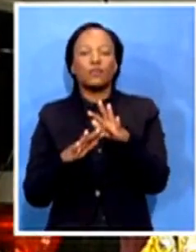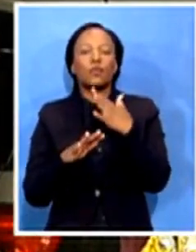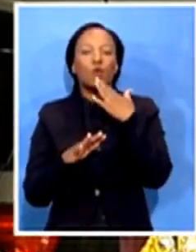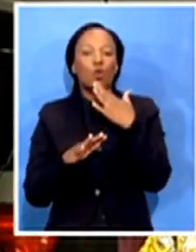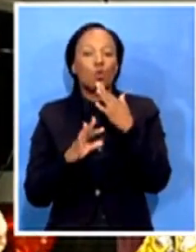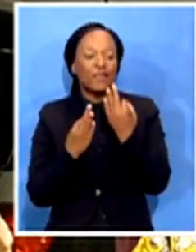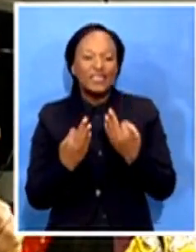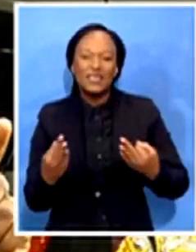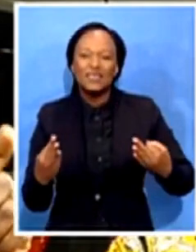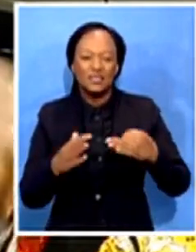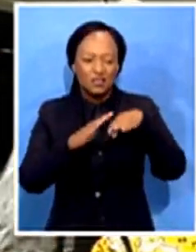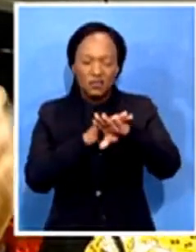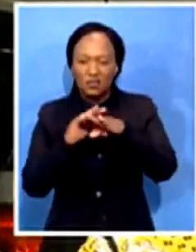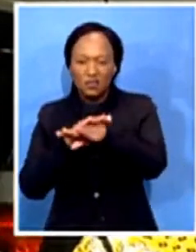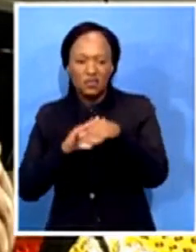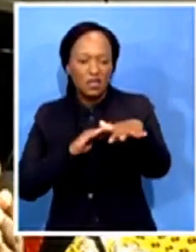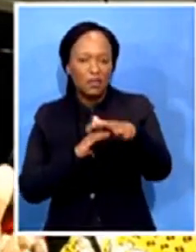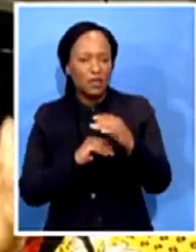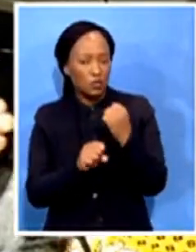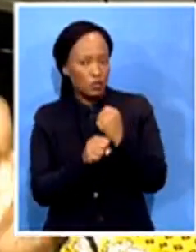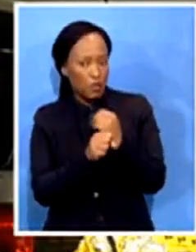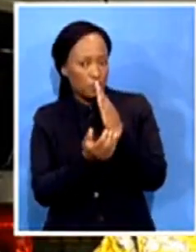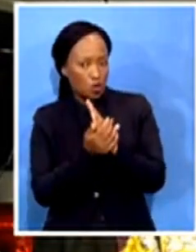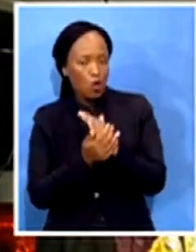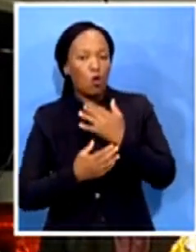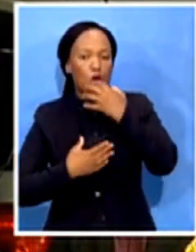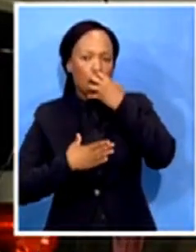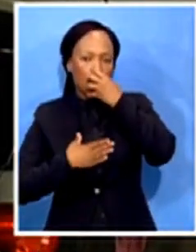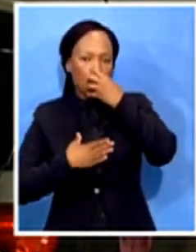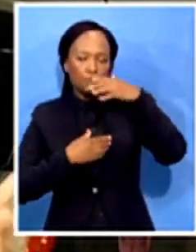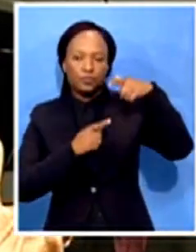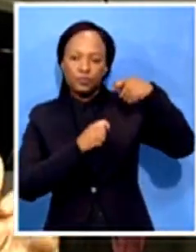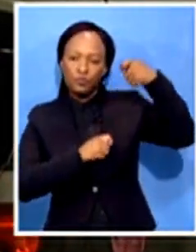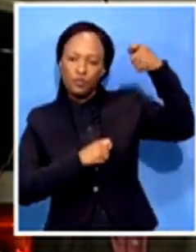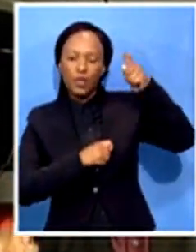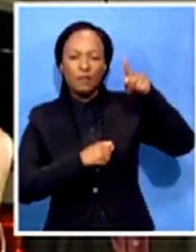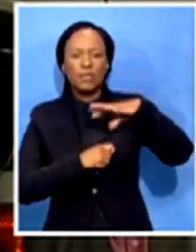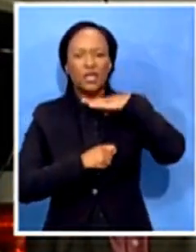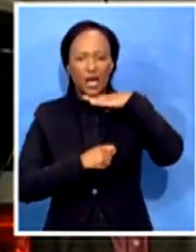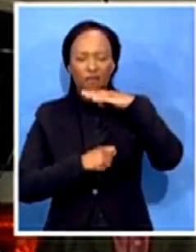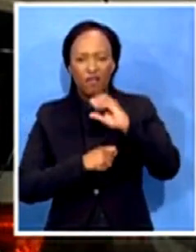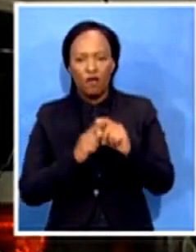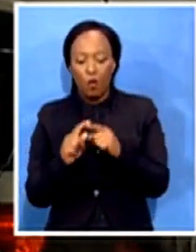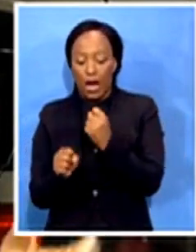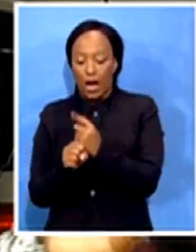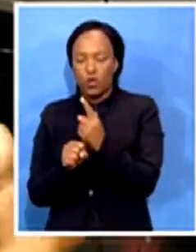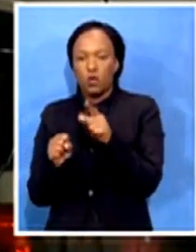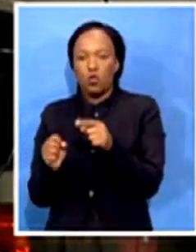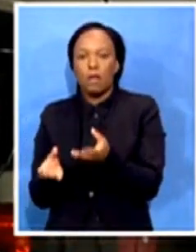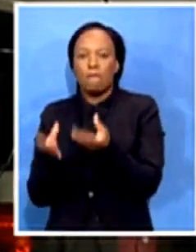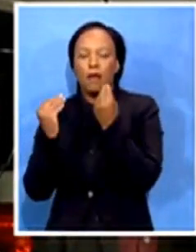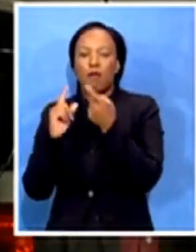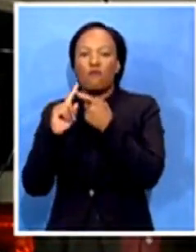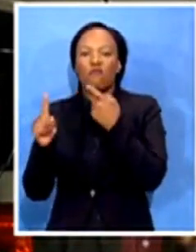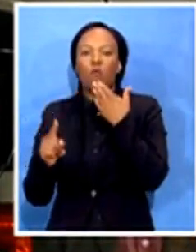enough supply of oxygen. We in Gauteng, we get oxygen from supply from Afrox. The